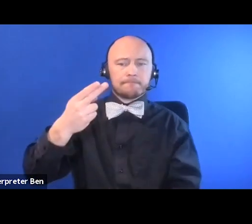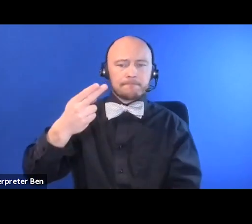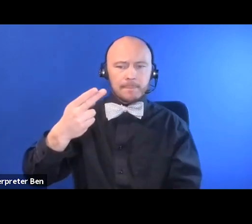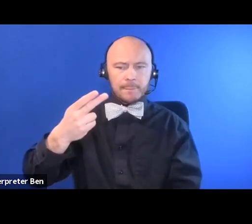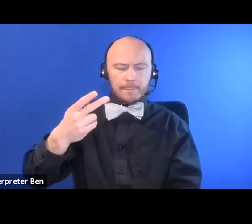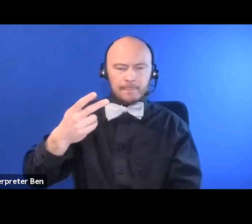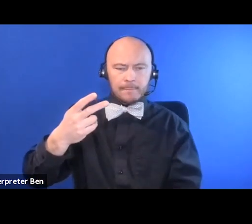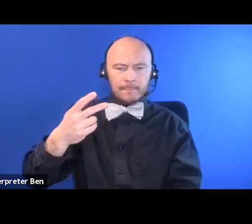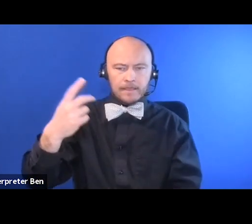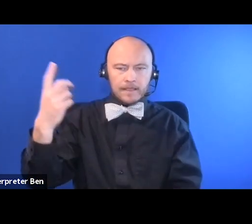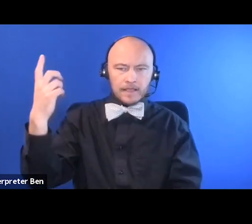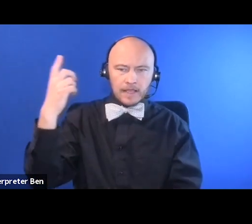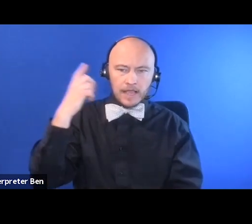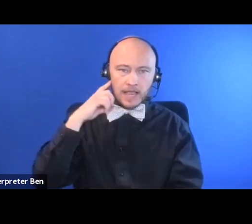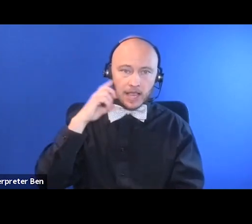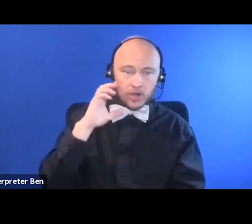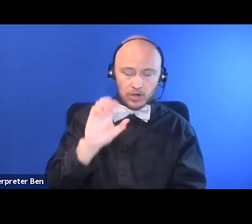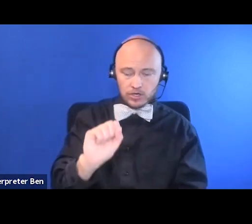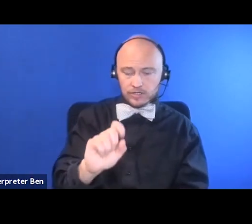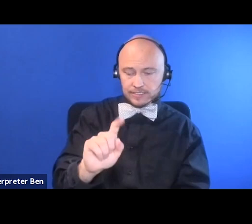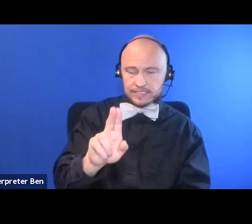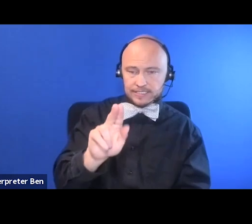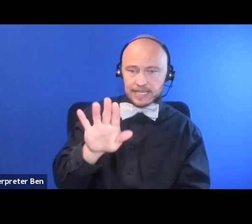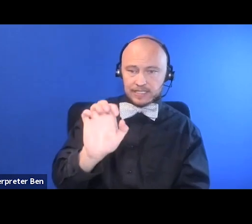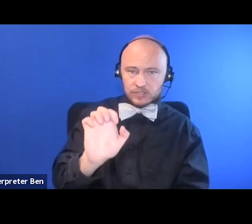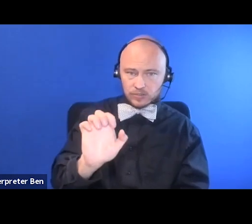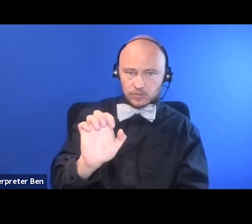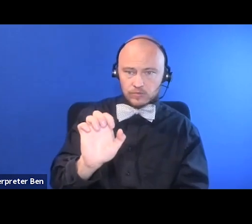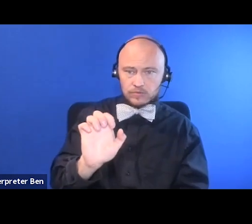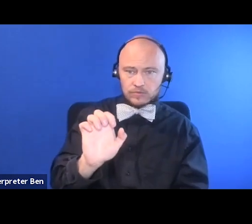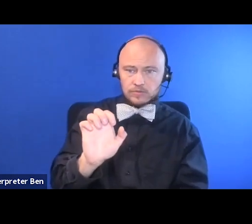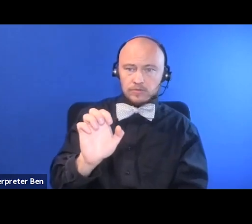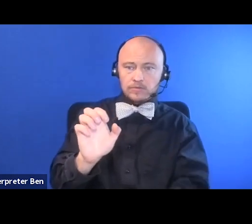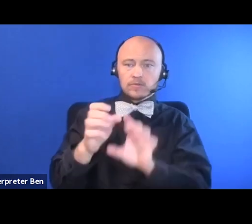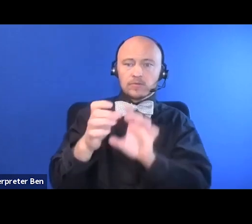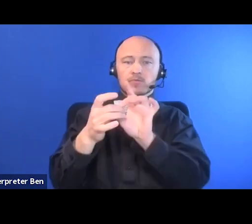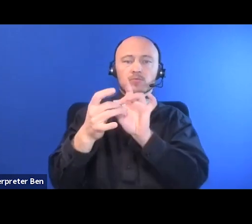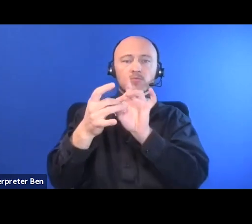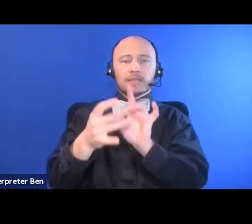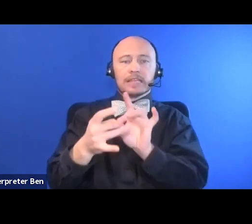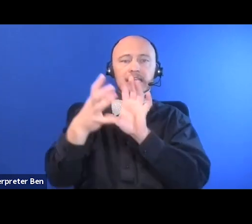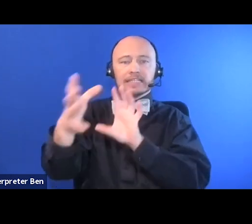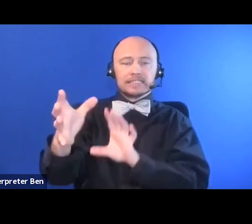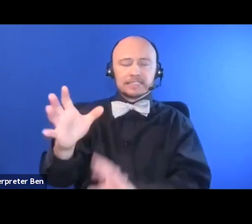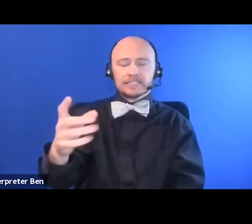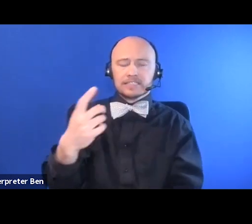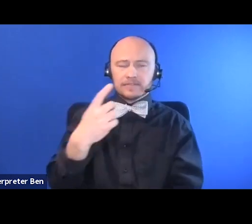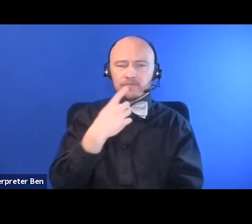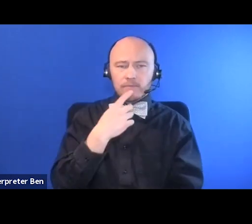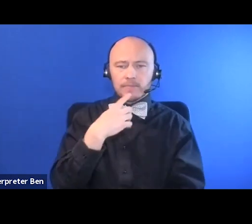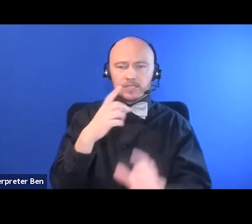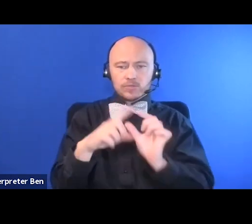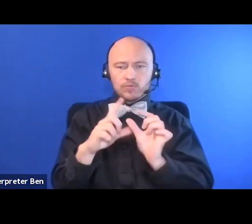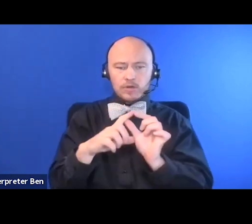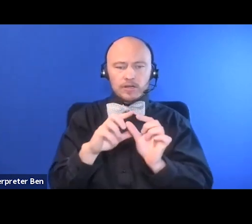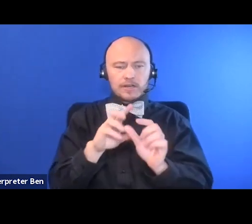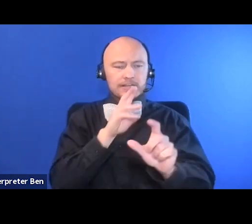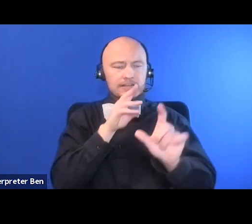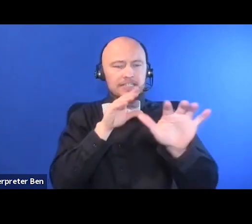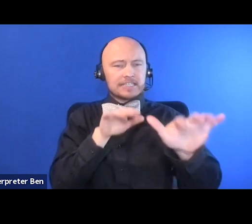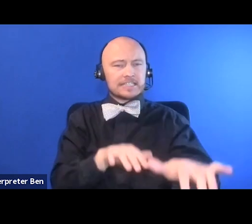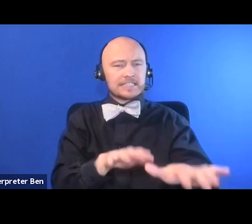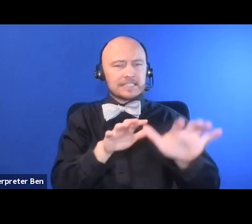Upon hearing Setsu released from his lips, an intimacy